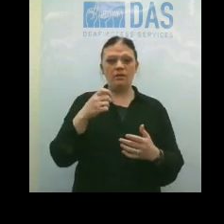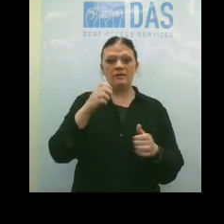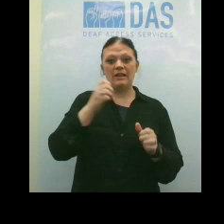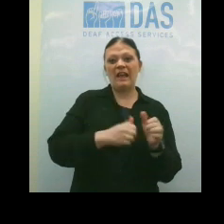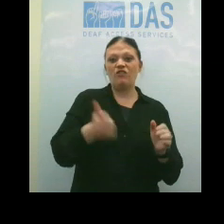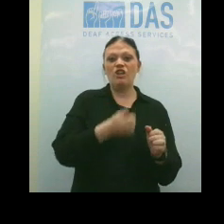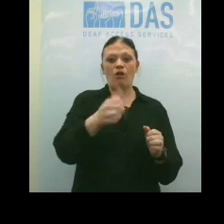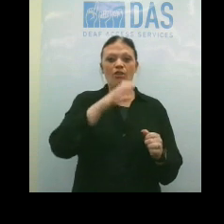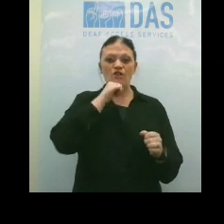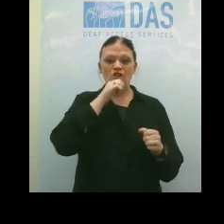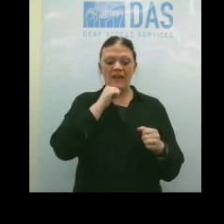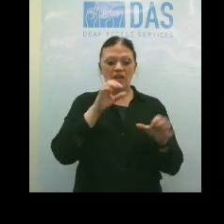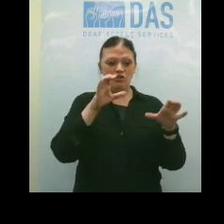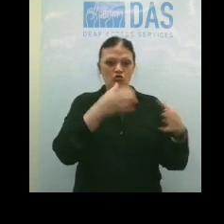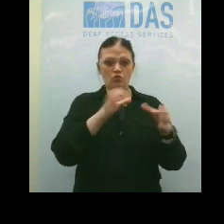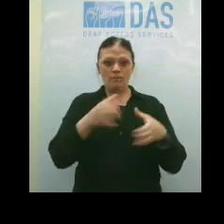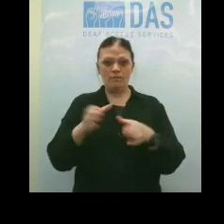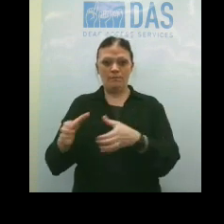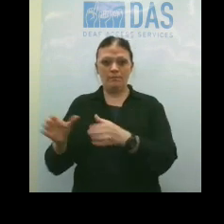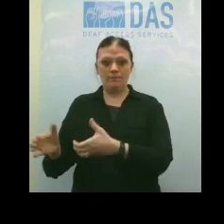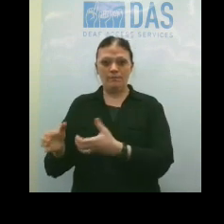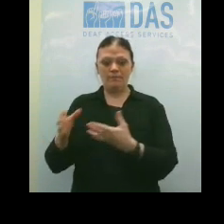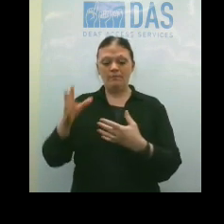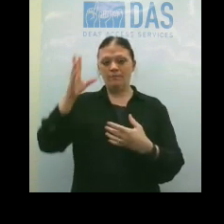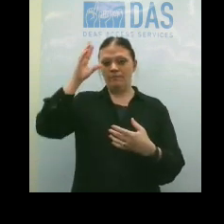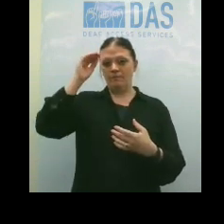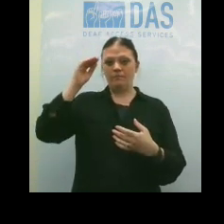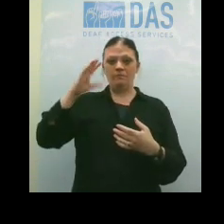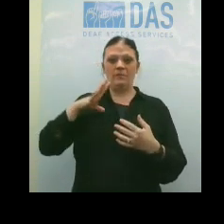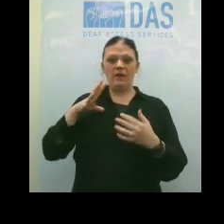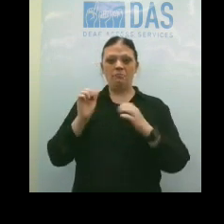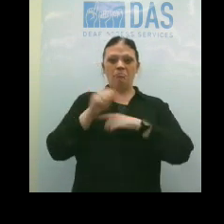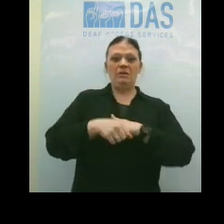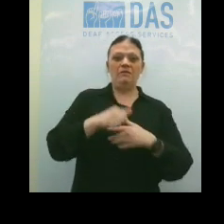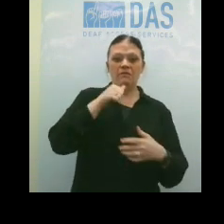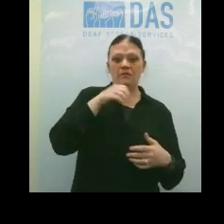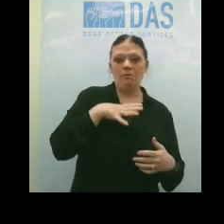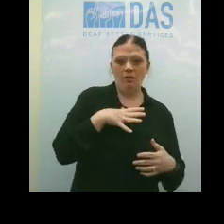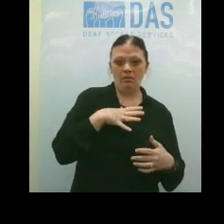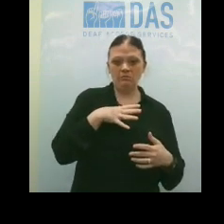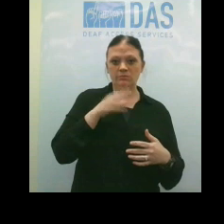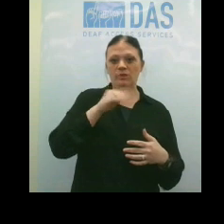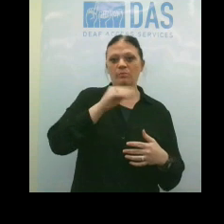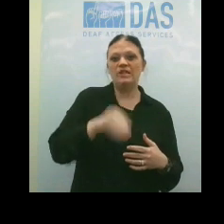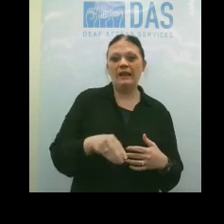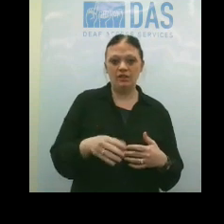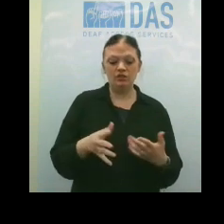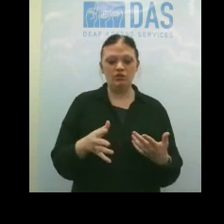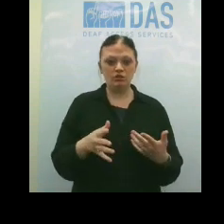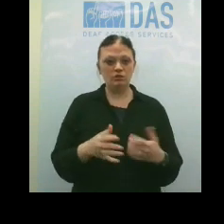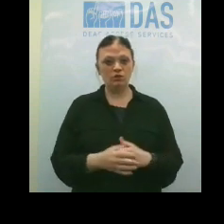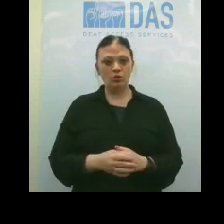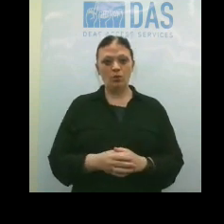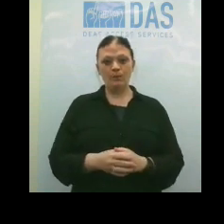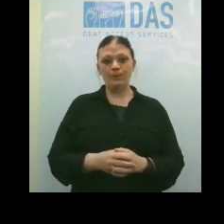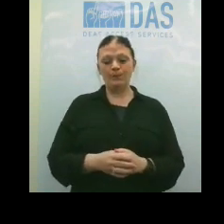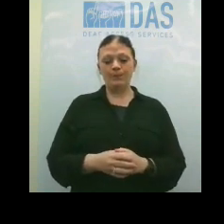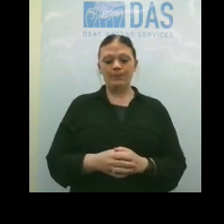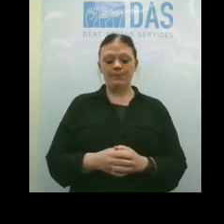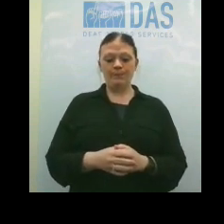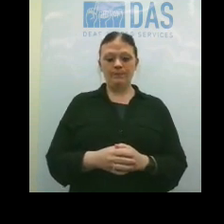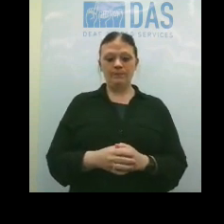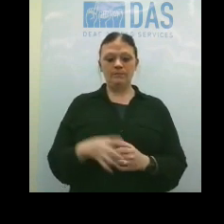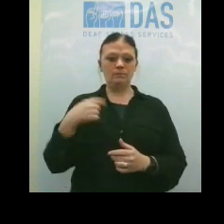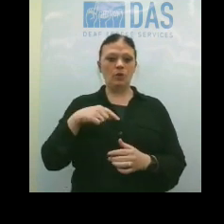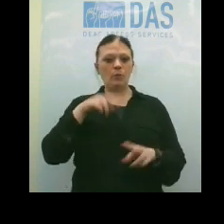category, it is males that surpass females, exceed females in the percentage of deaths in that age category. So